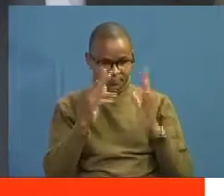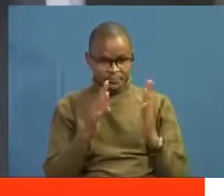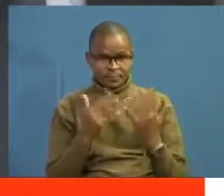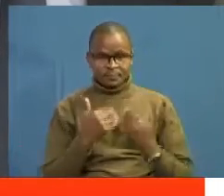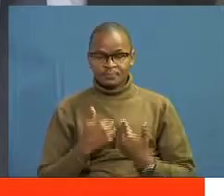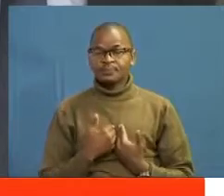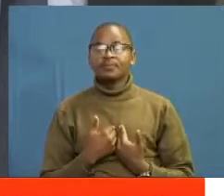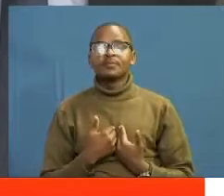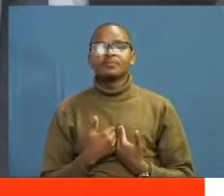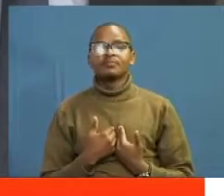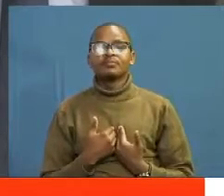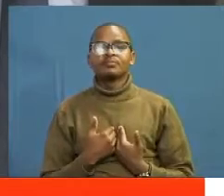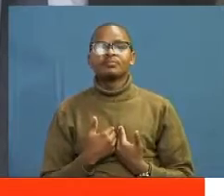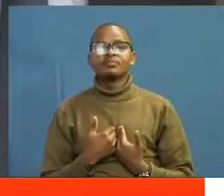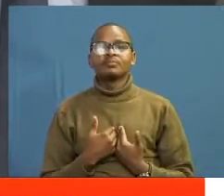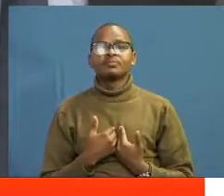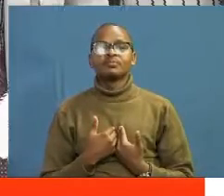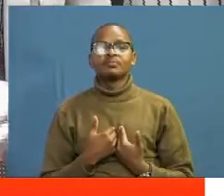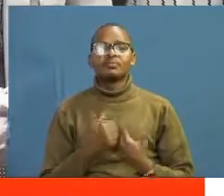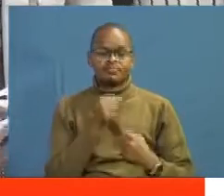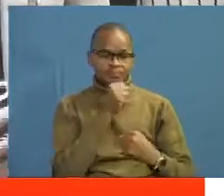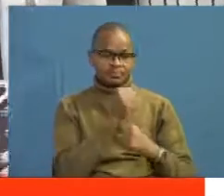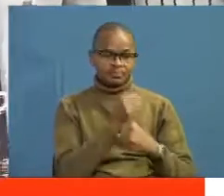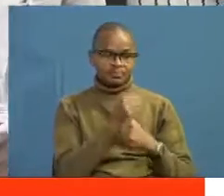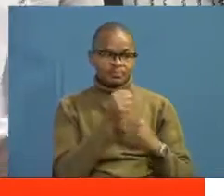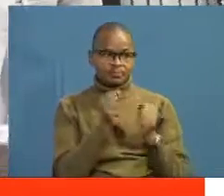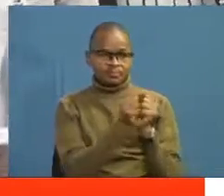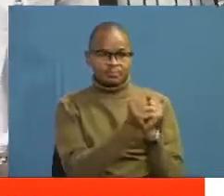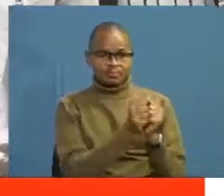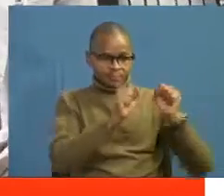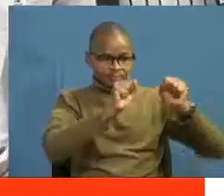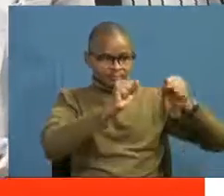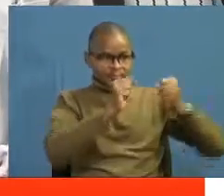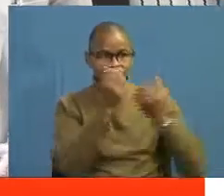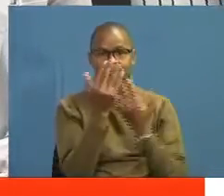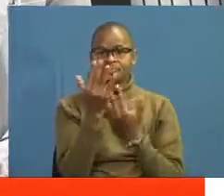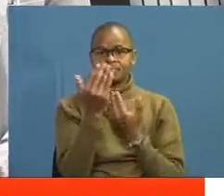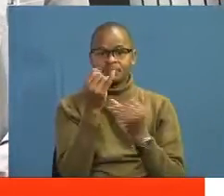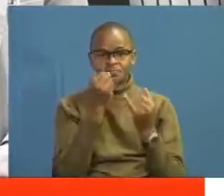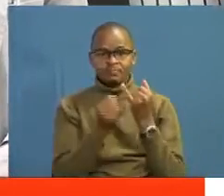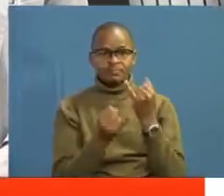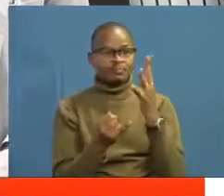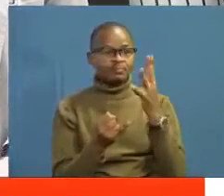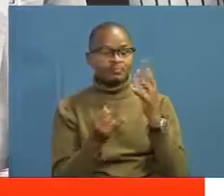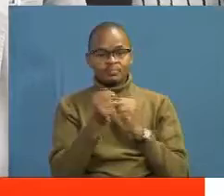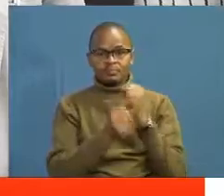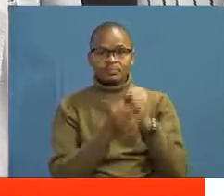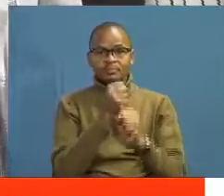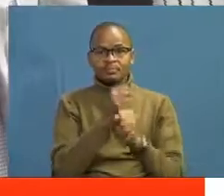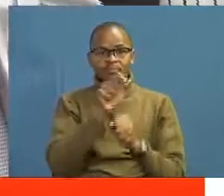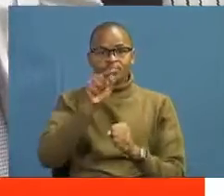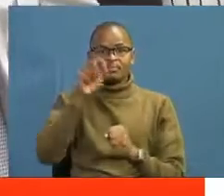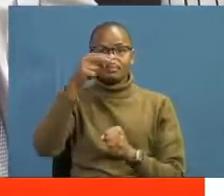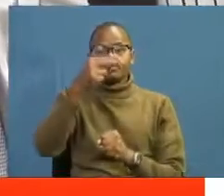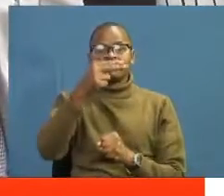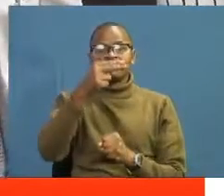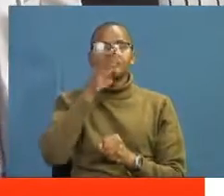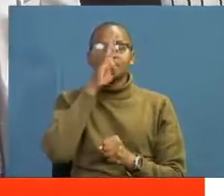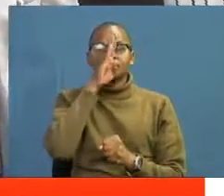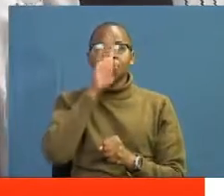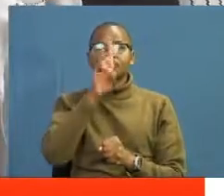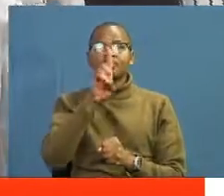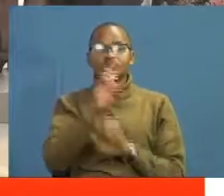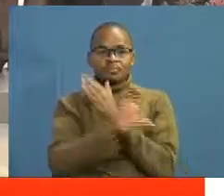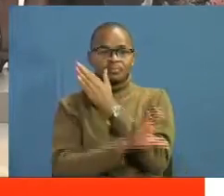have to work together. The agreement is expected to last for 5 years, with Tharaka Nithi County being the first